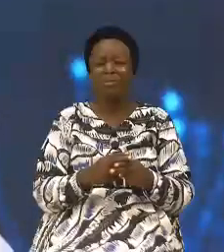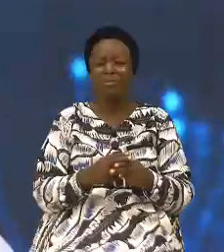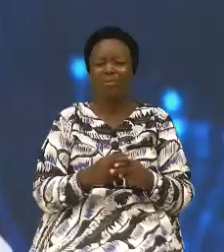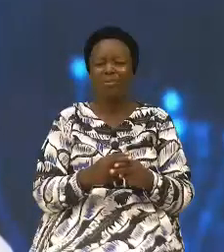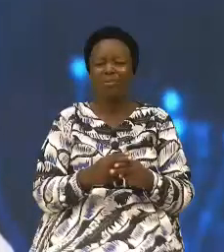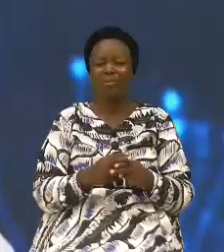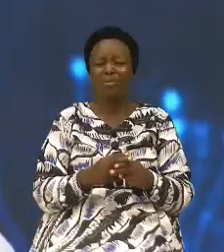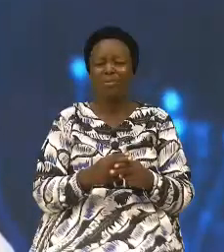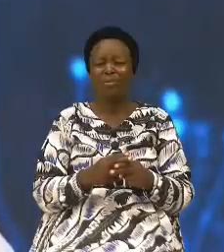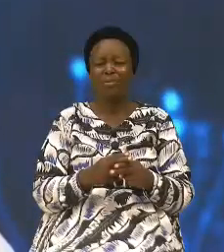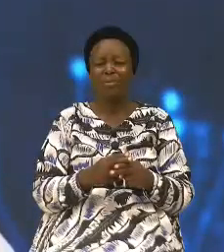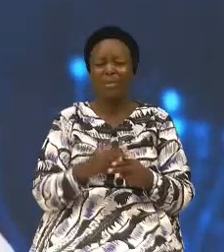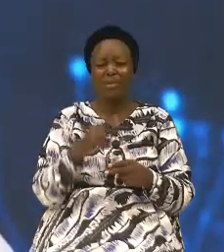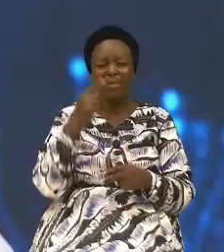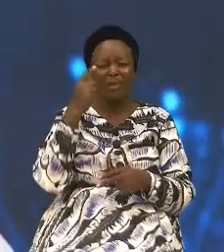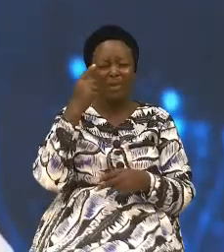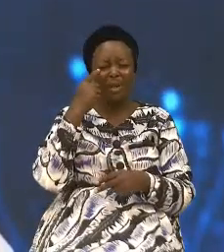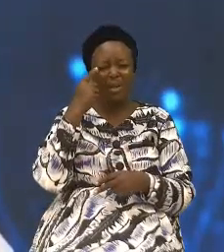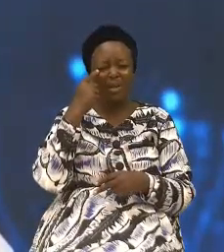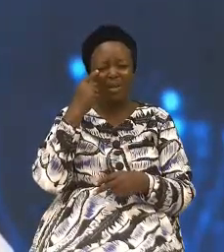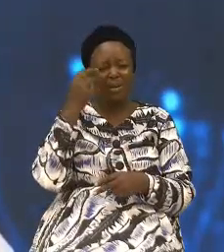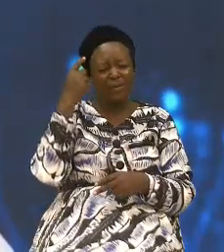Sight for the blind.